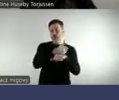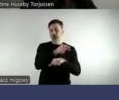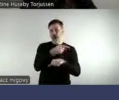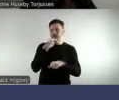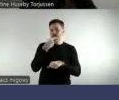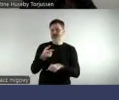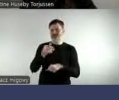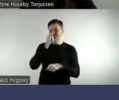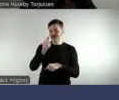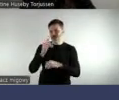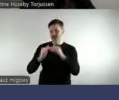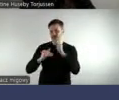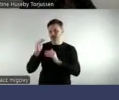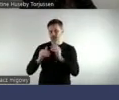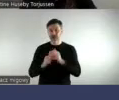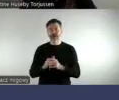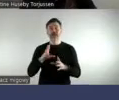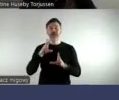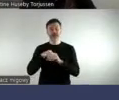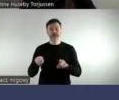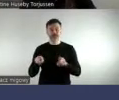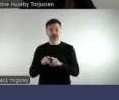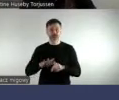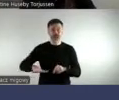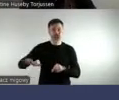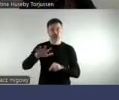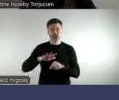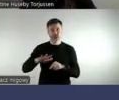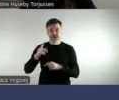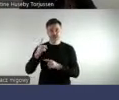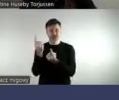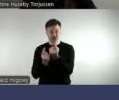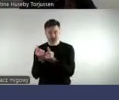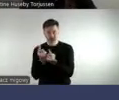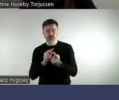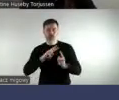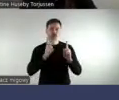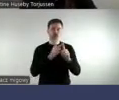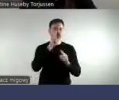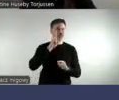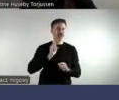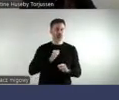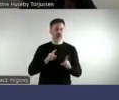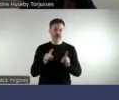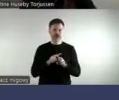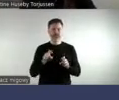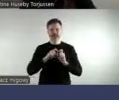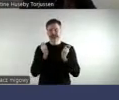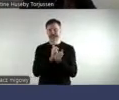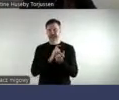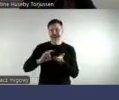when we have to handle those cases. So we also carry out supervisions of municipalities to ensure that they comply with